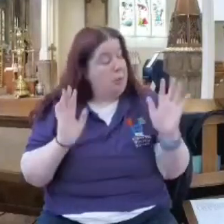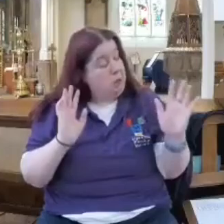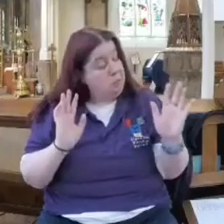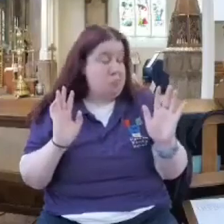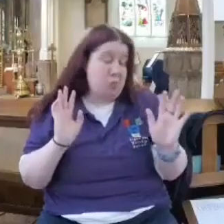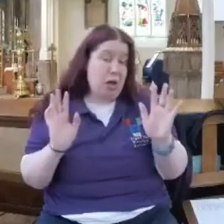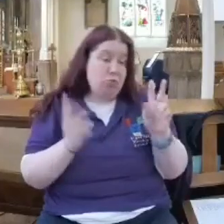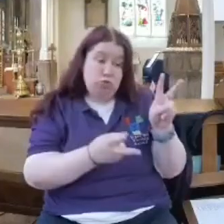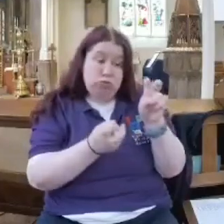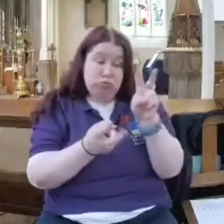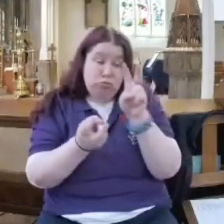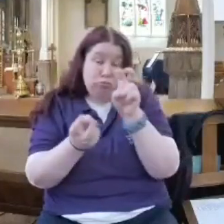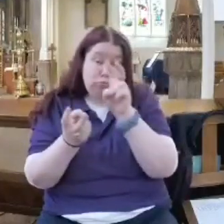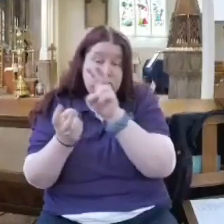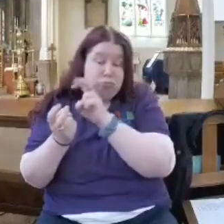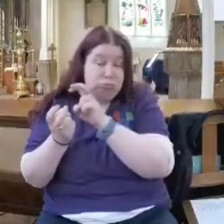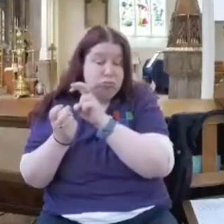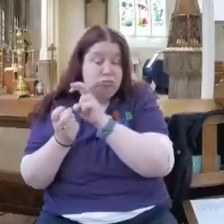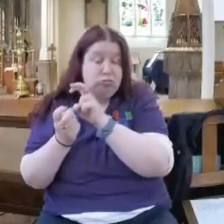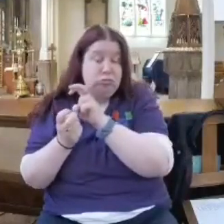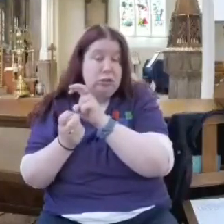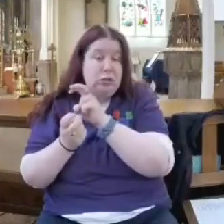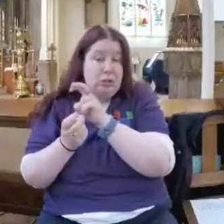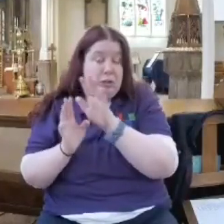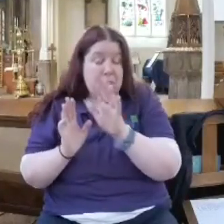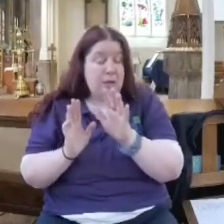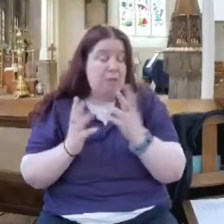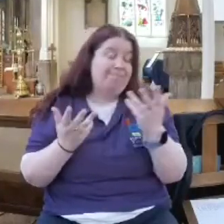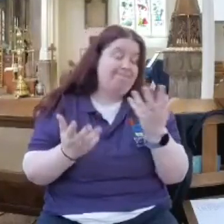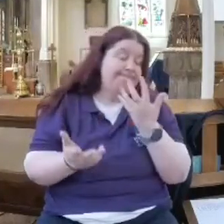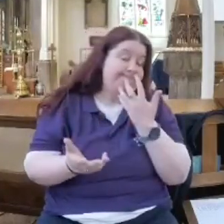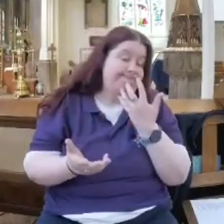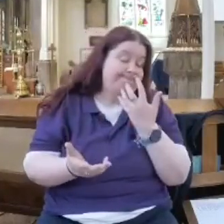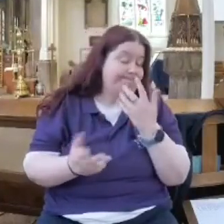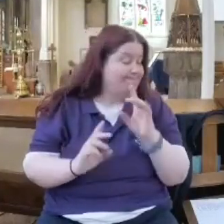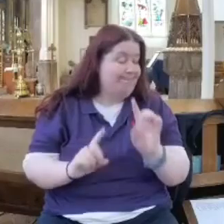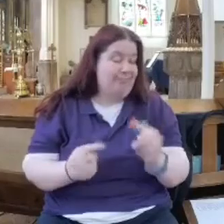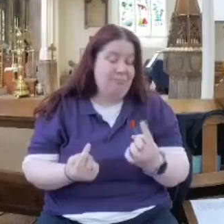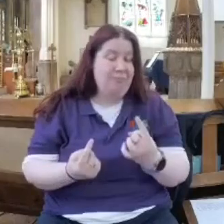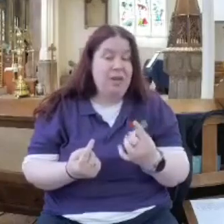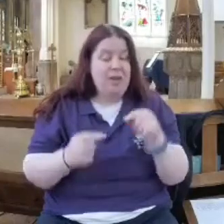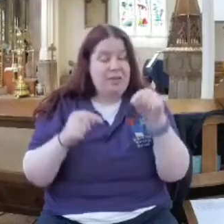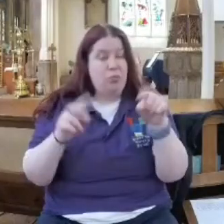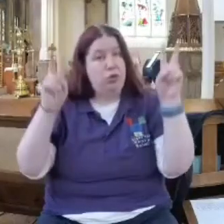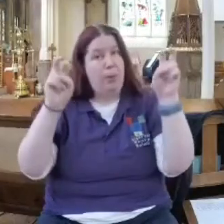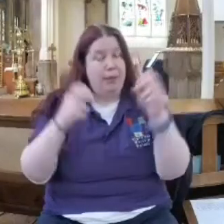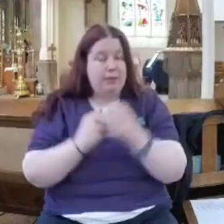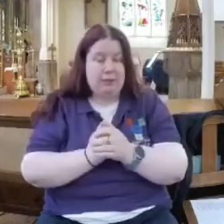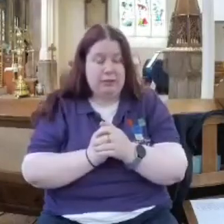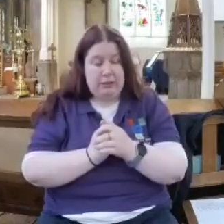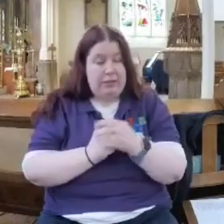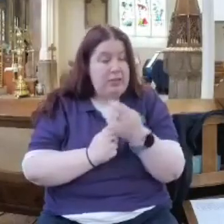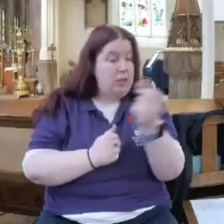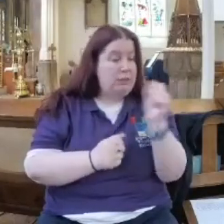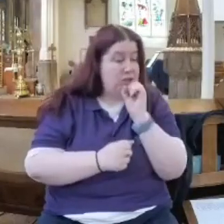could hear and respect different points of view. But unfortunately, this is one topic that causes some people to